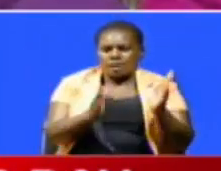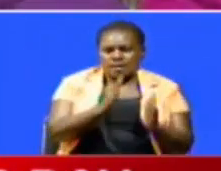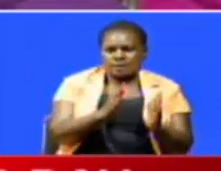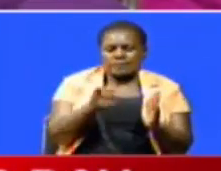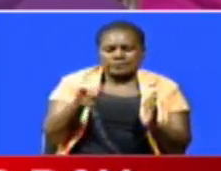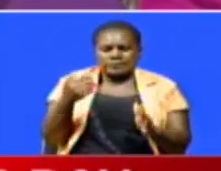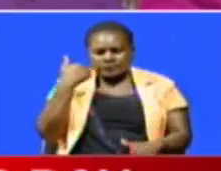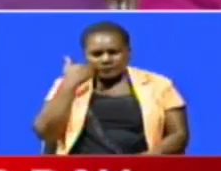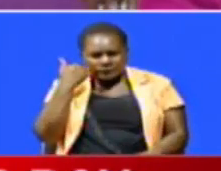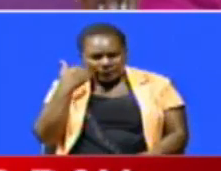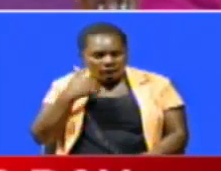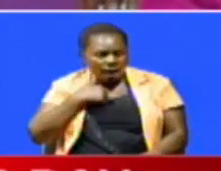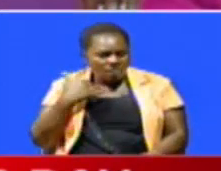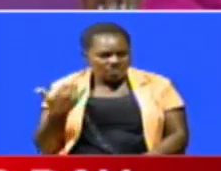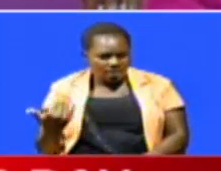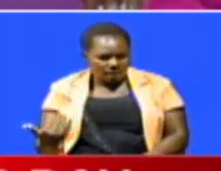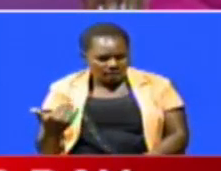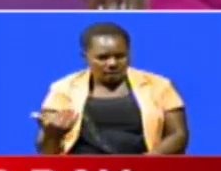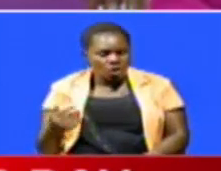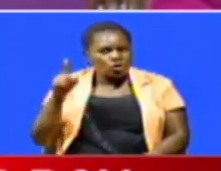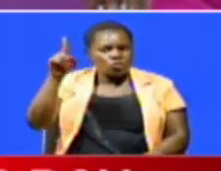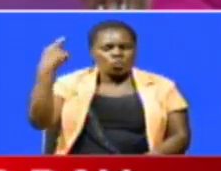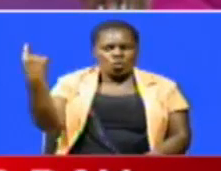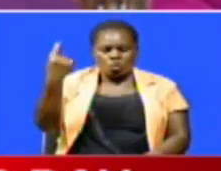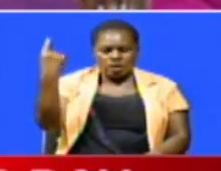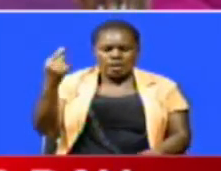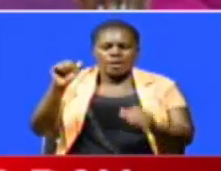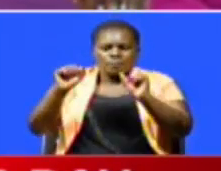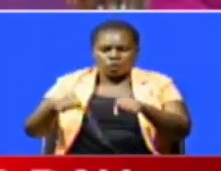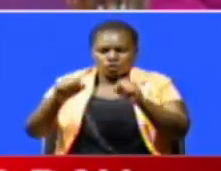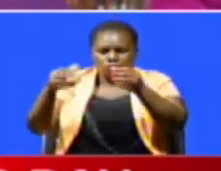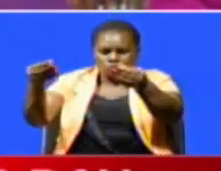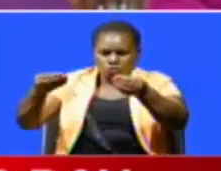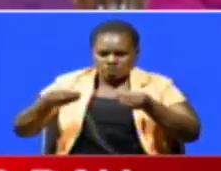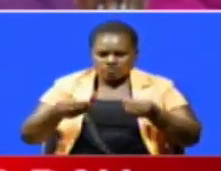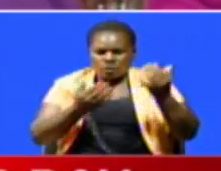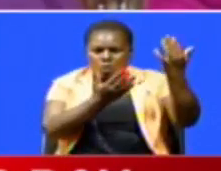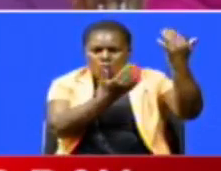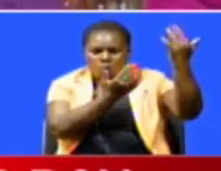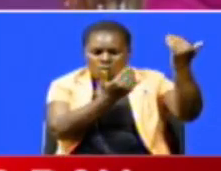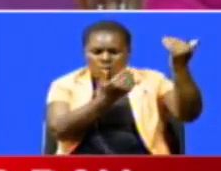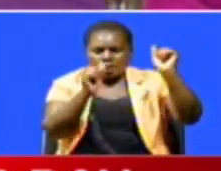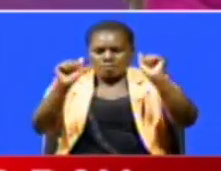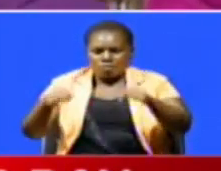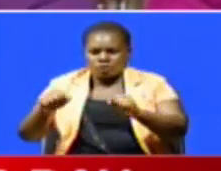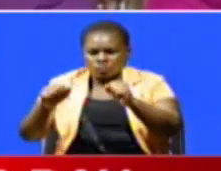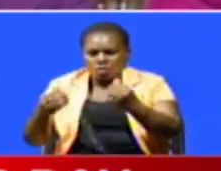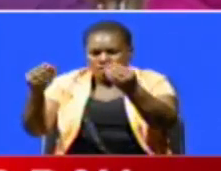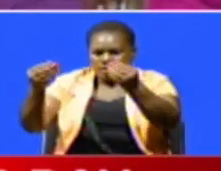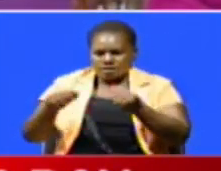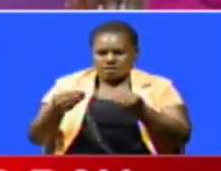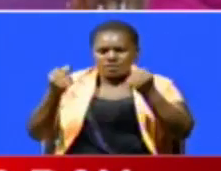This pandemic that is before us is only you who can give us hope, who can give us